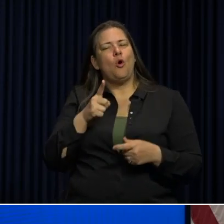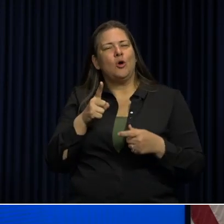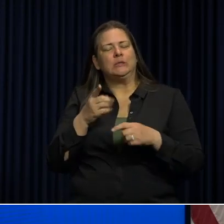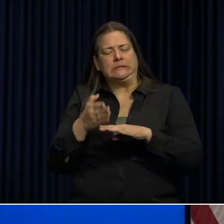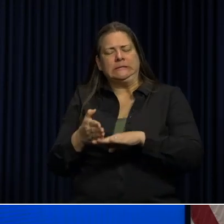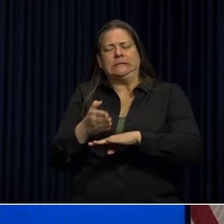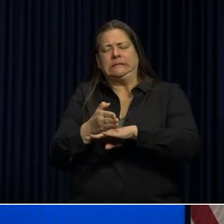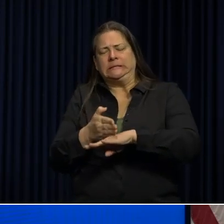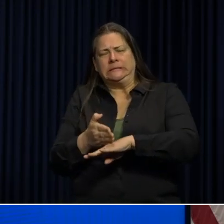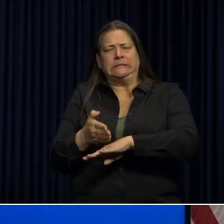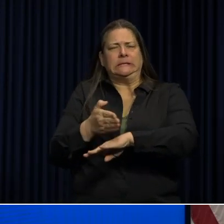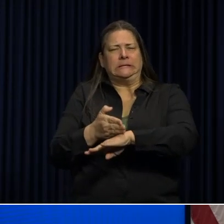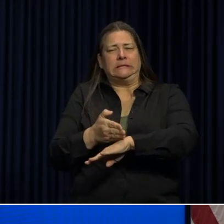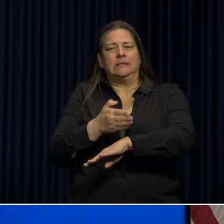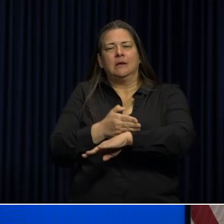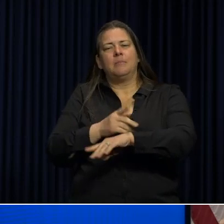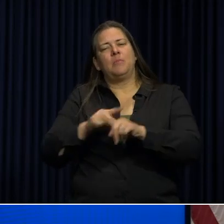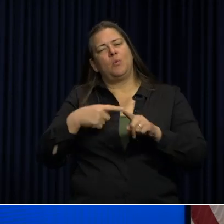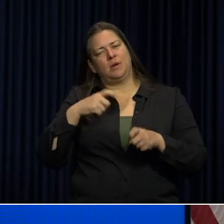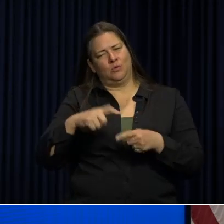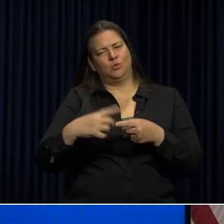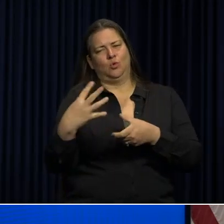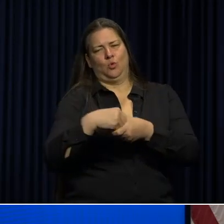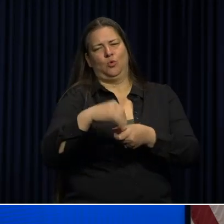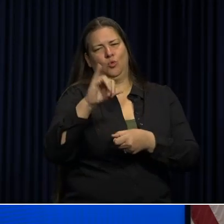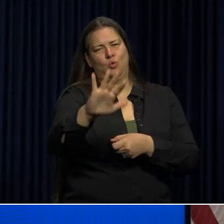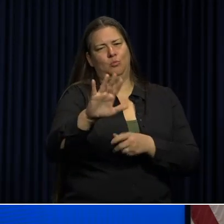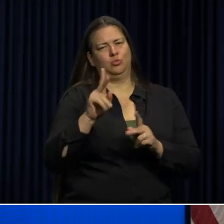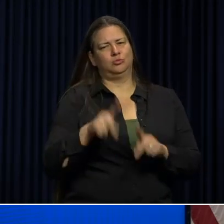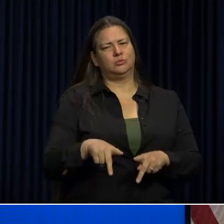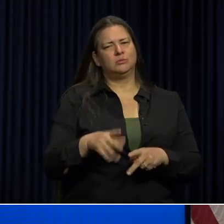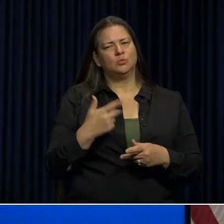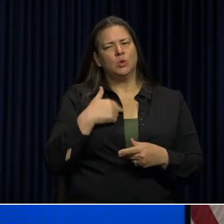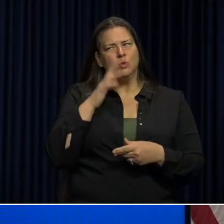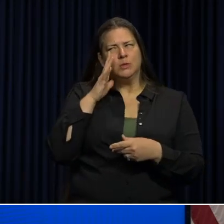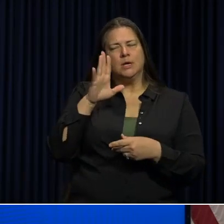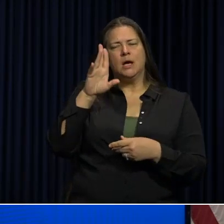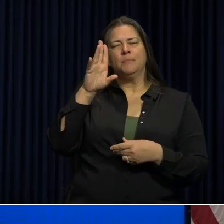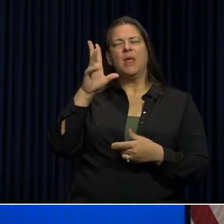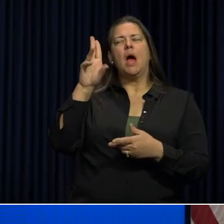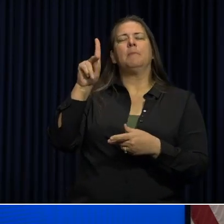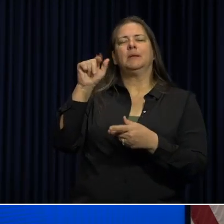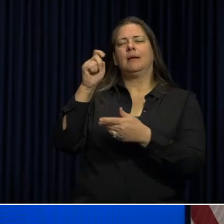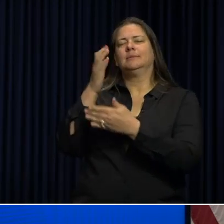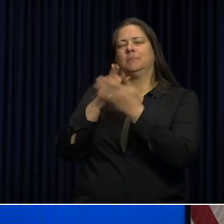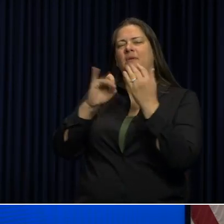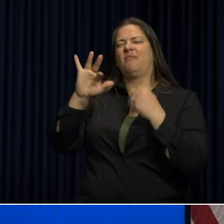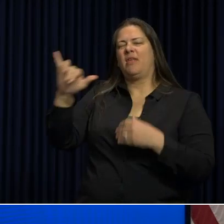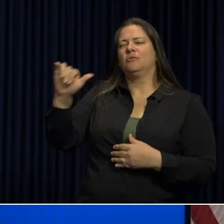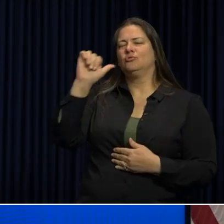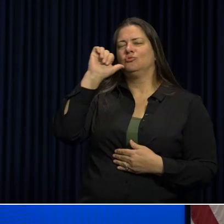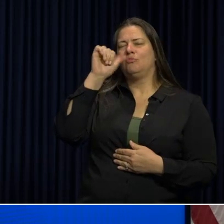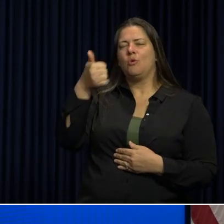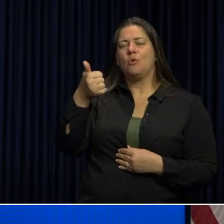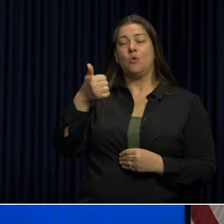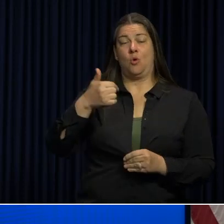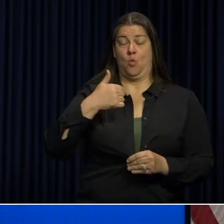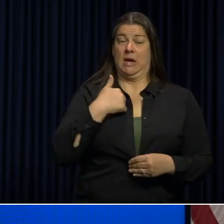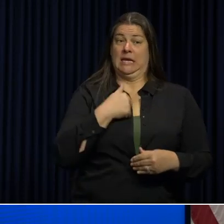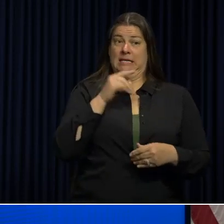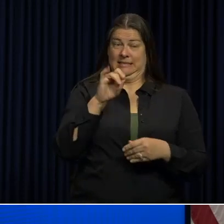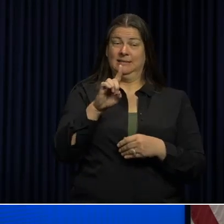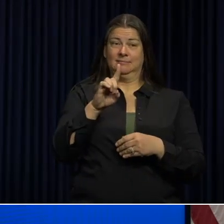we're going to continue to try to do better every day. We can have another update on that tomorrow, but we've prioritized some areas like this that are